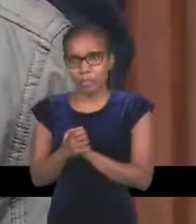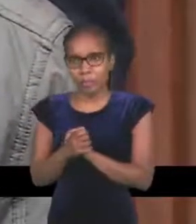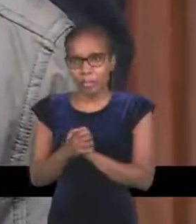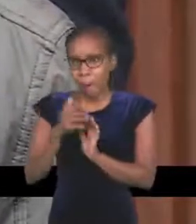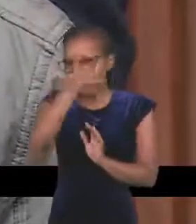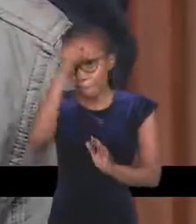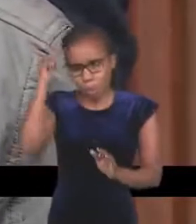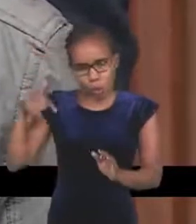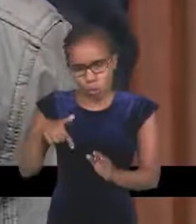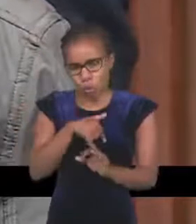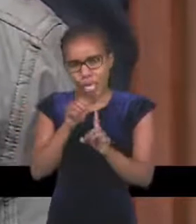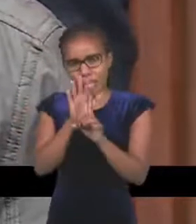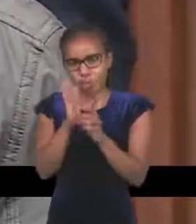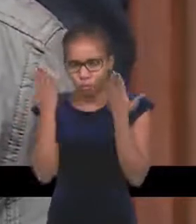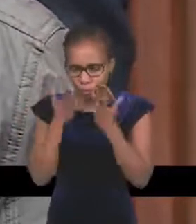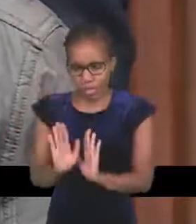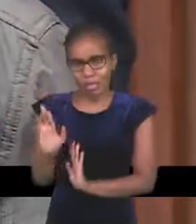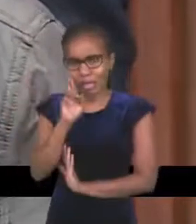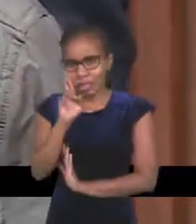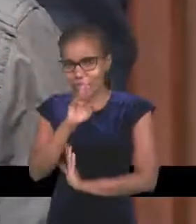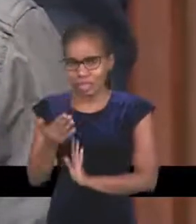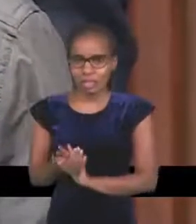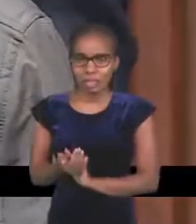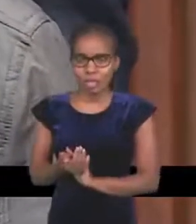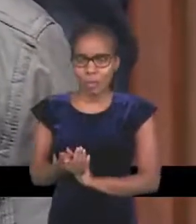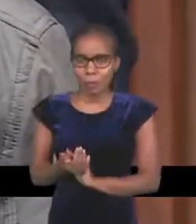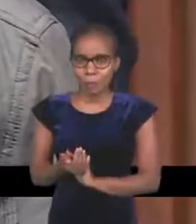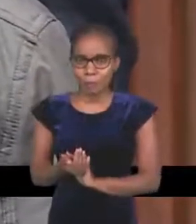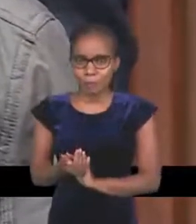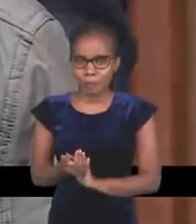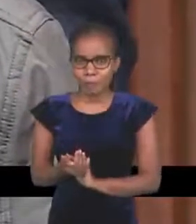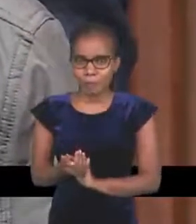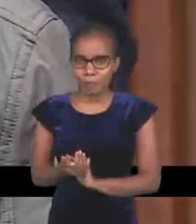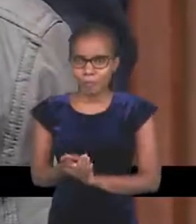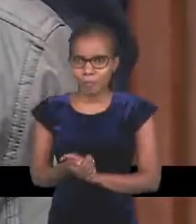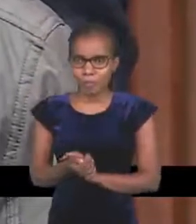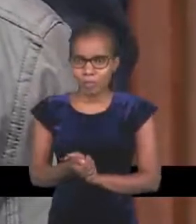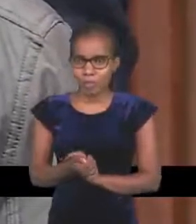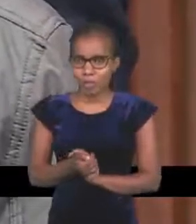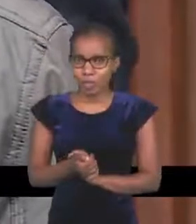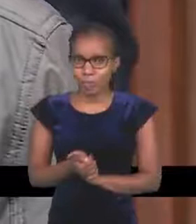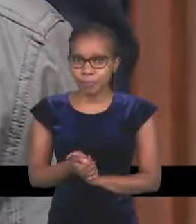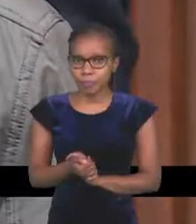because we are exposed to the risk in income measures. There's no